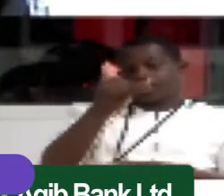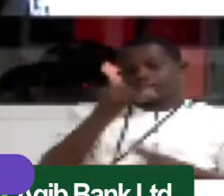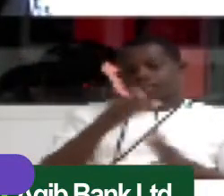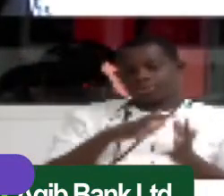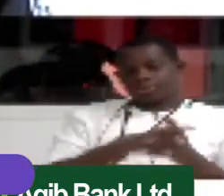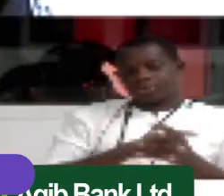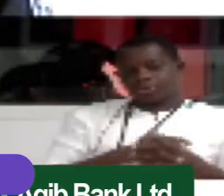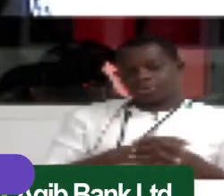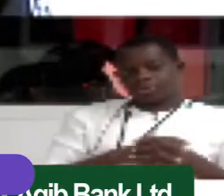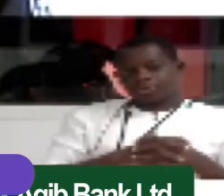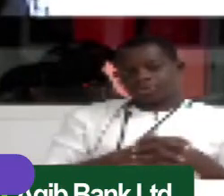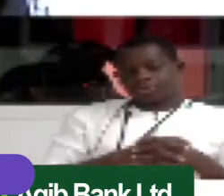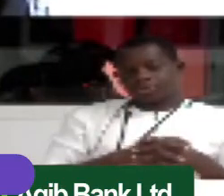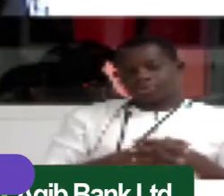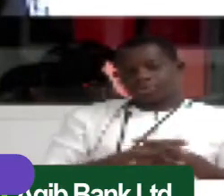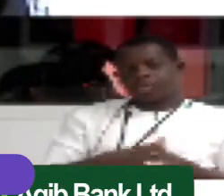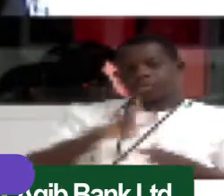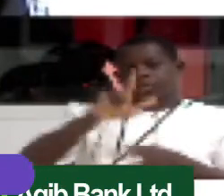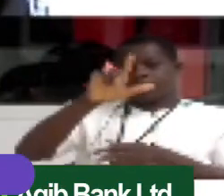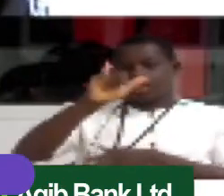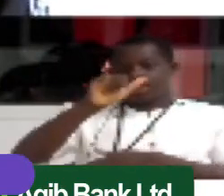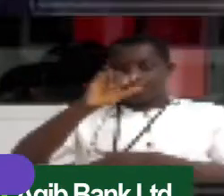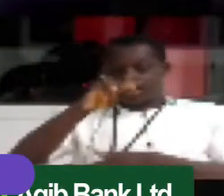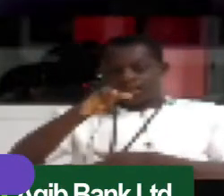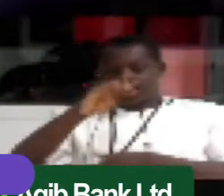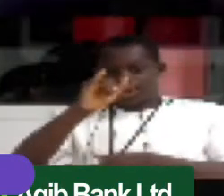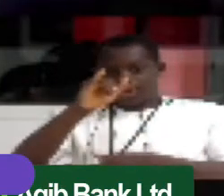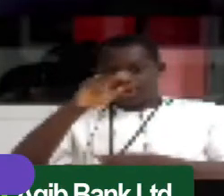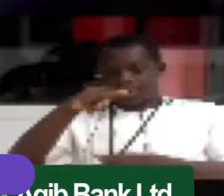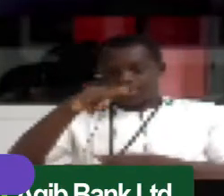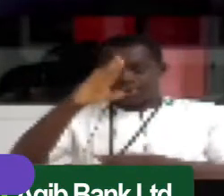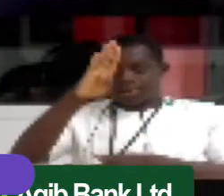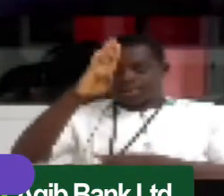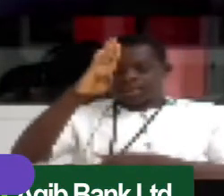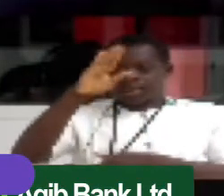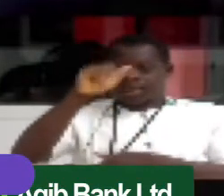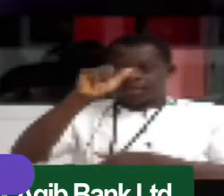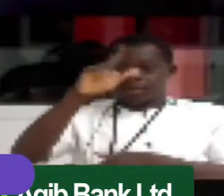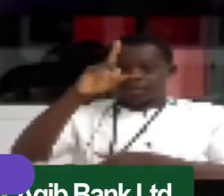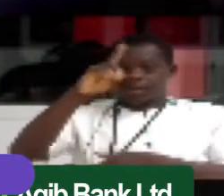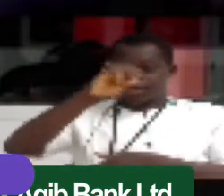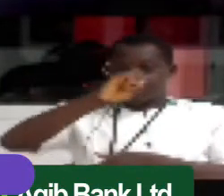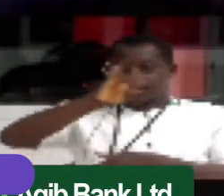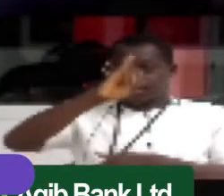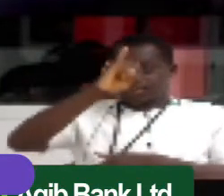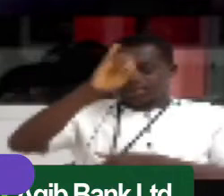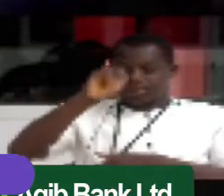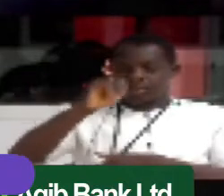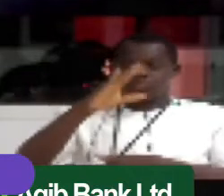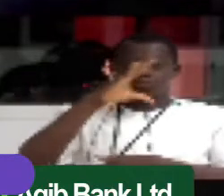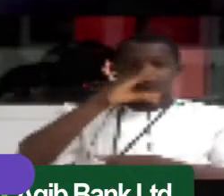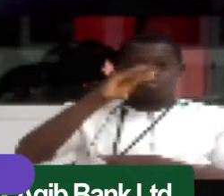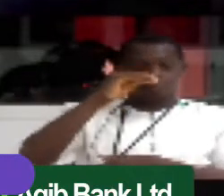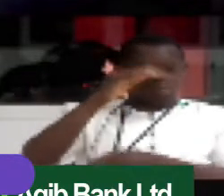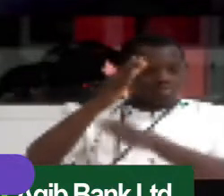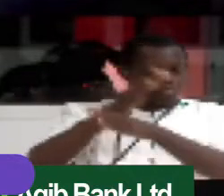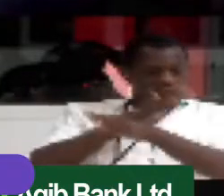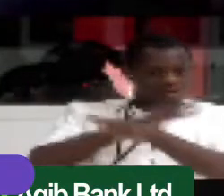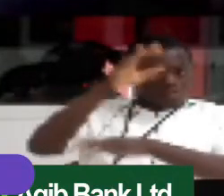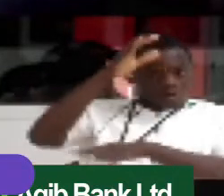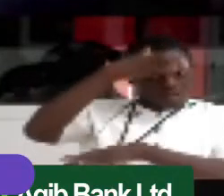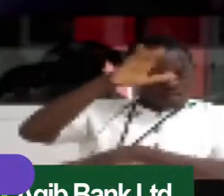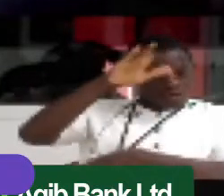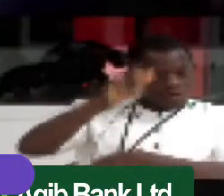Yes. Lamin Baji testified before the commission. Lamin Baji said the commission nyati limula